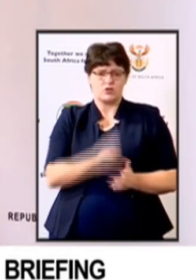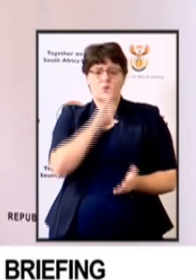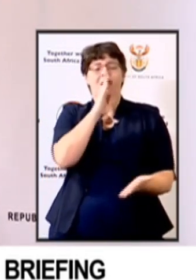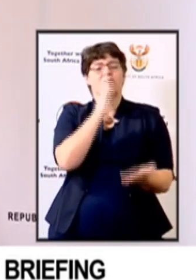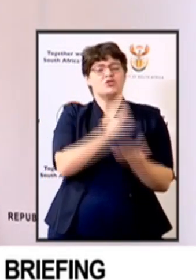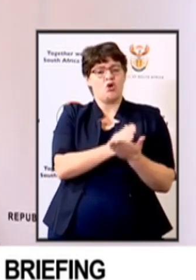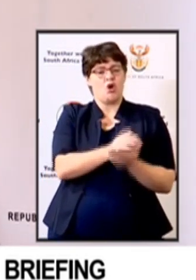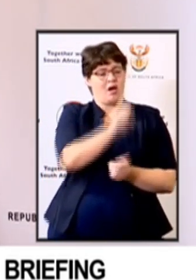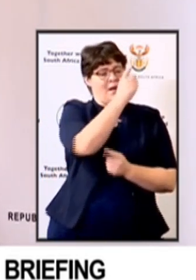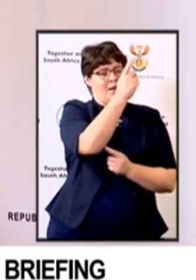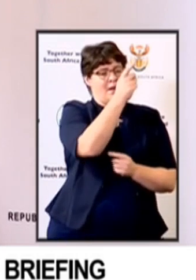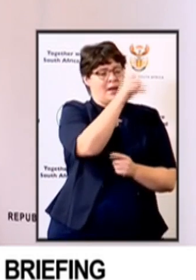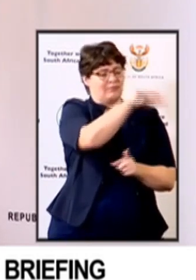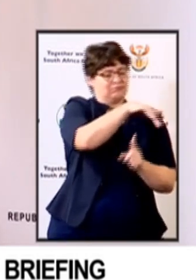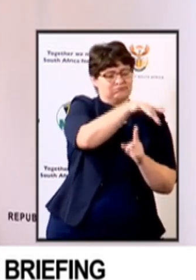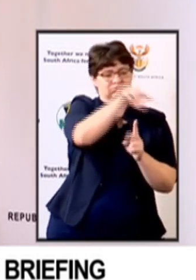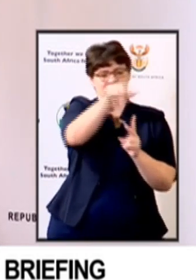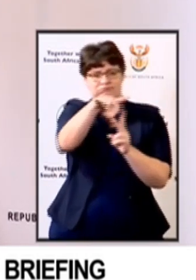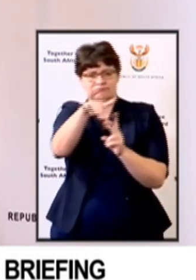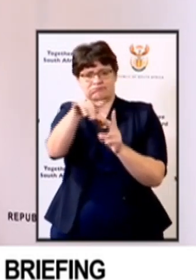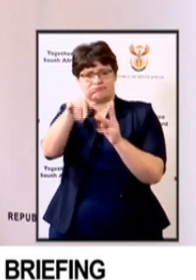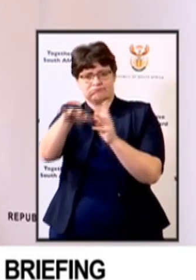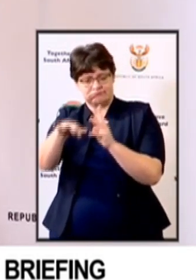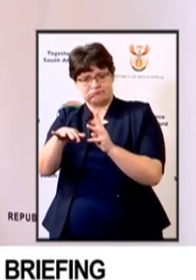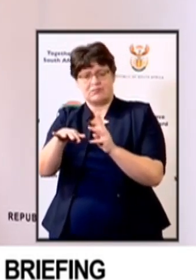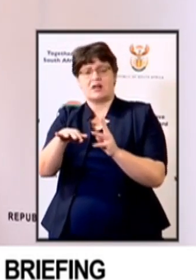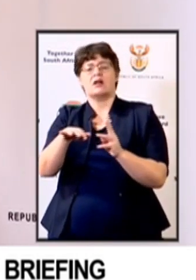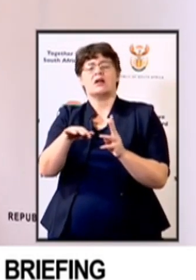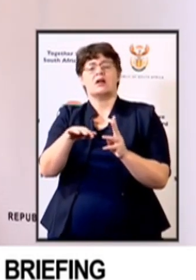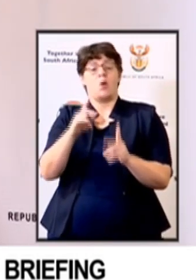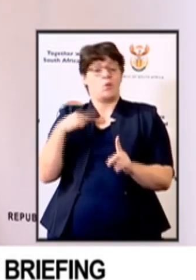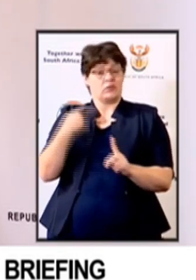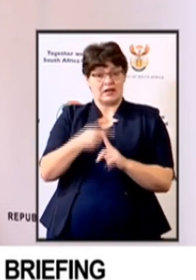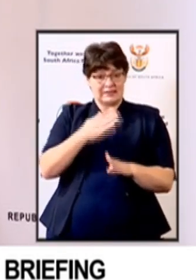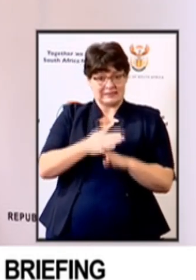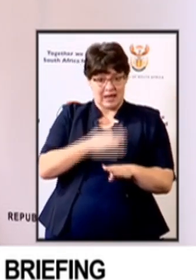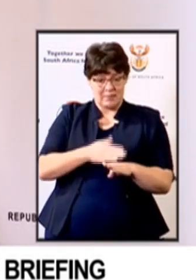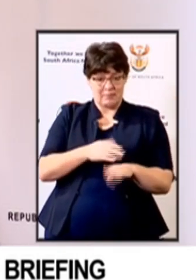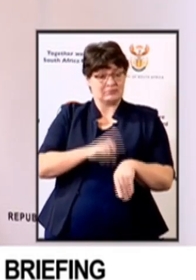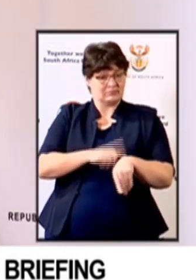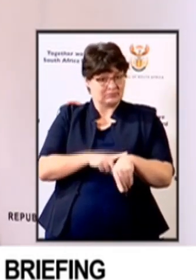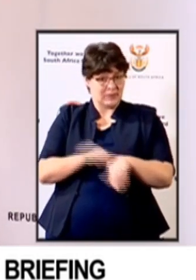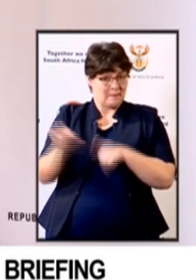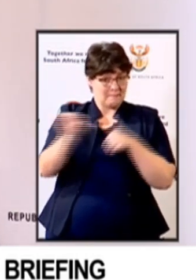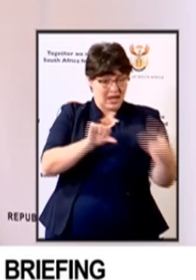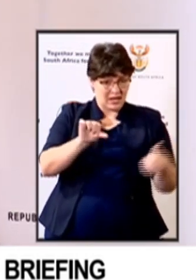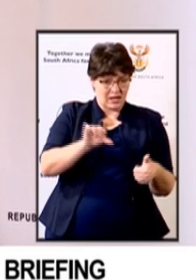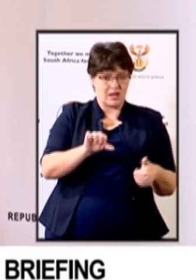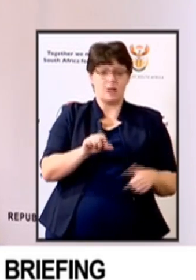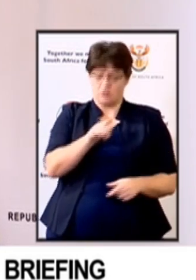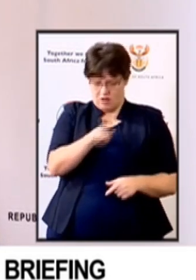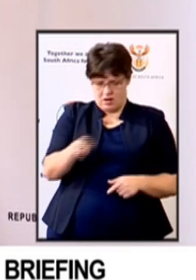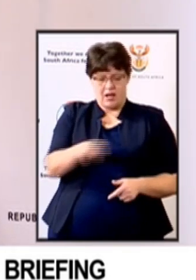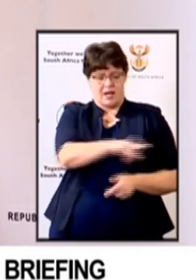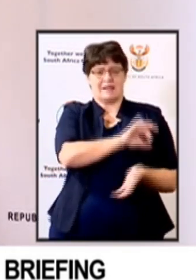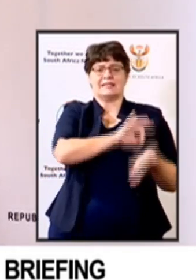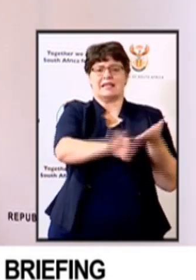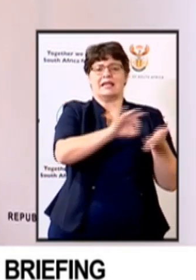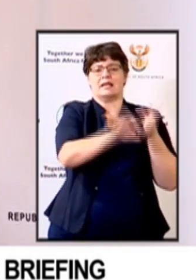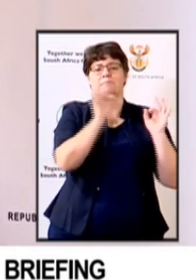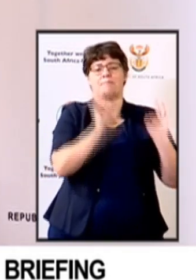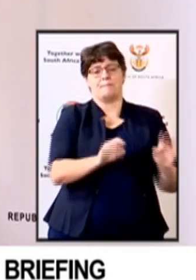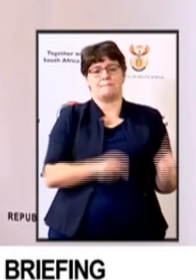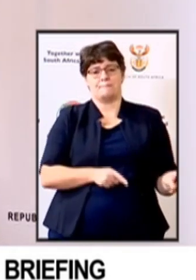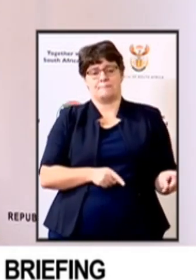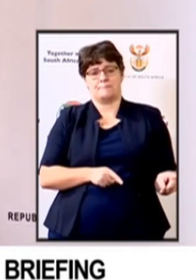place of work, as and when it will be time for workers to come back, is seen to be clean. And we'll